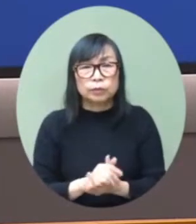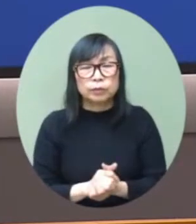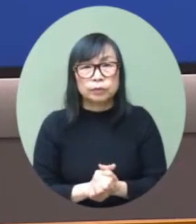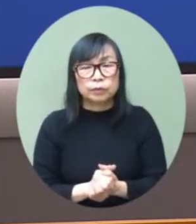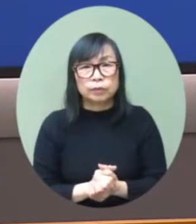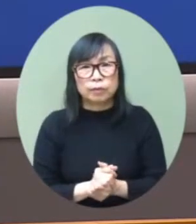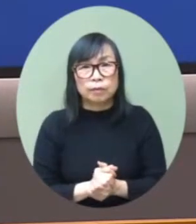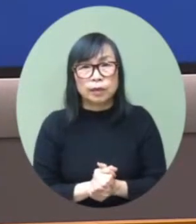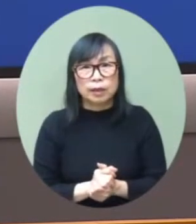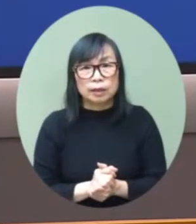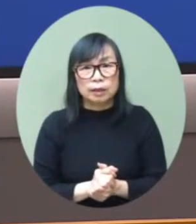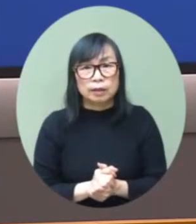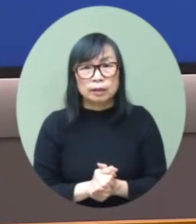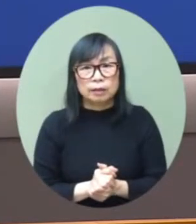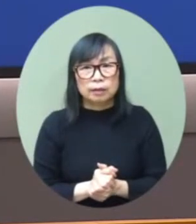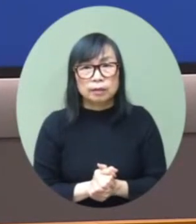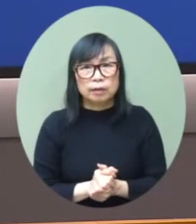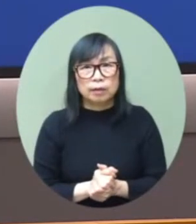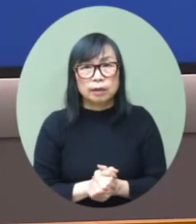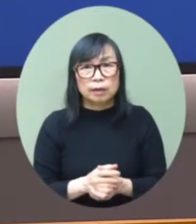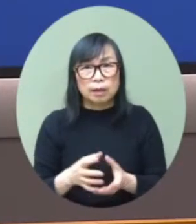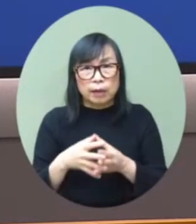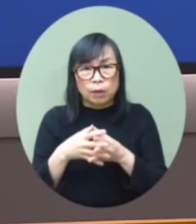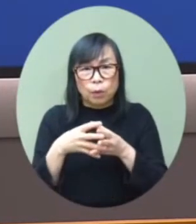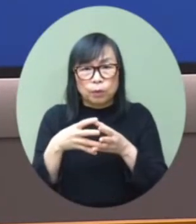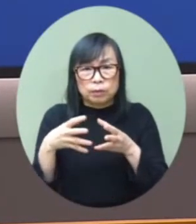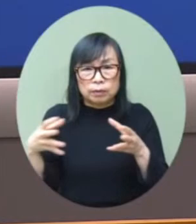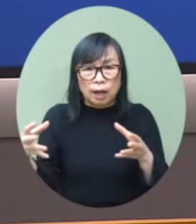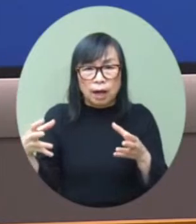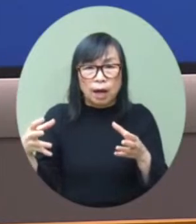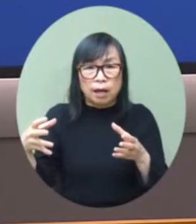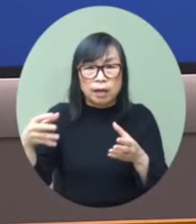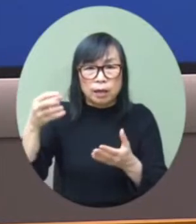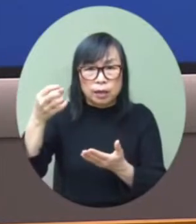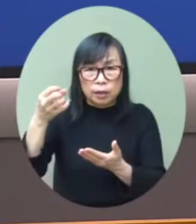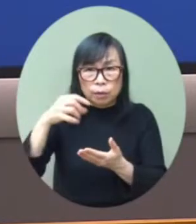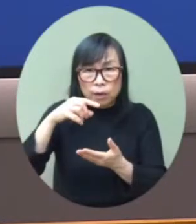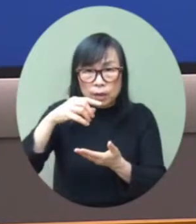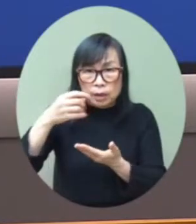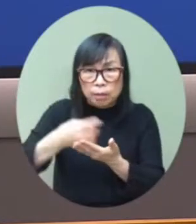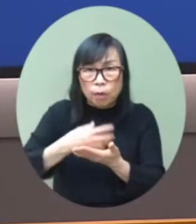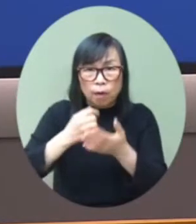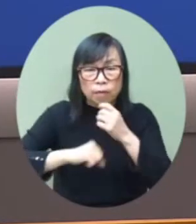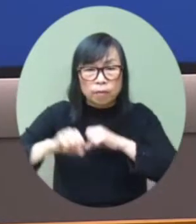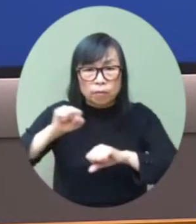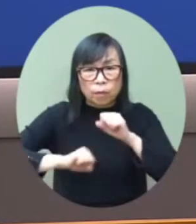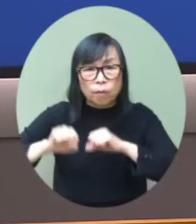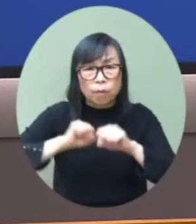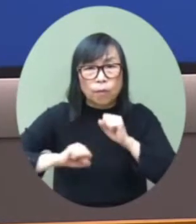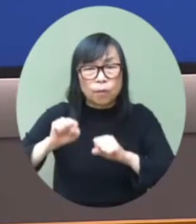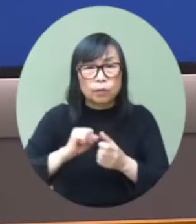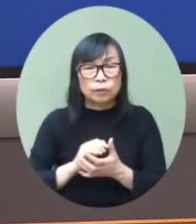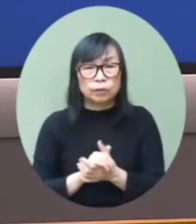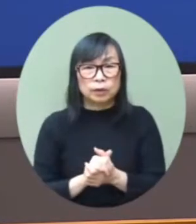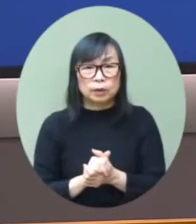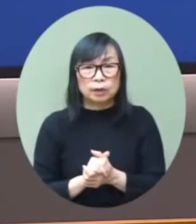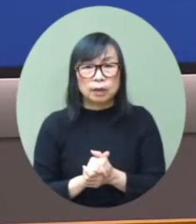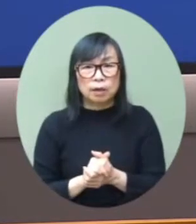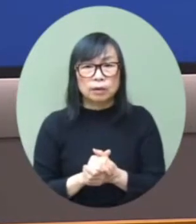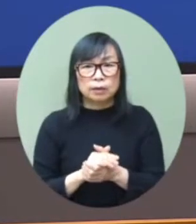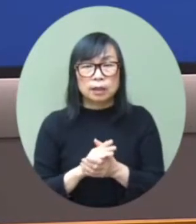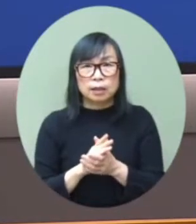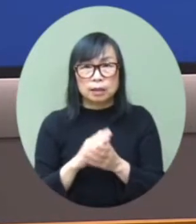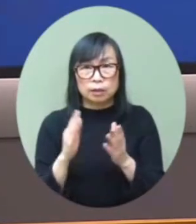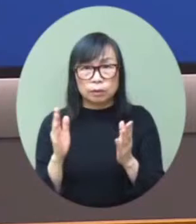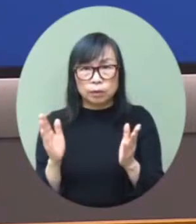mammoth exercise. We need to mobilize thousands of staff, and we need to inconvenience hundreds of